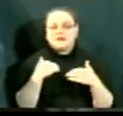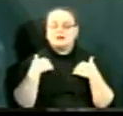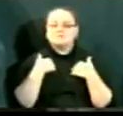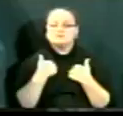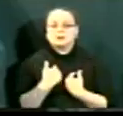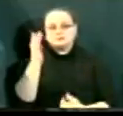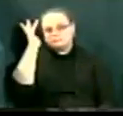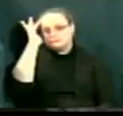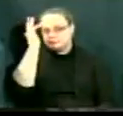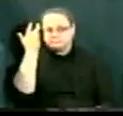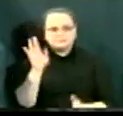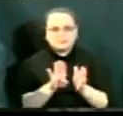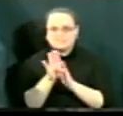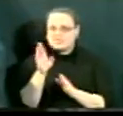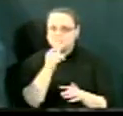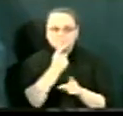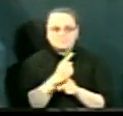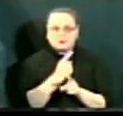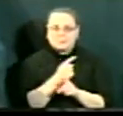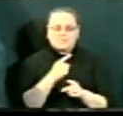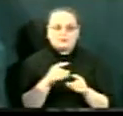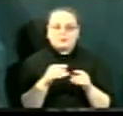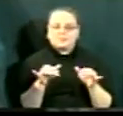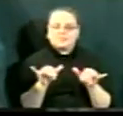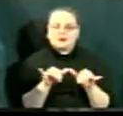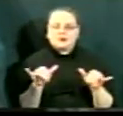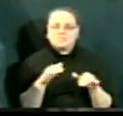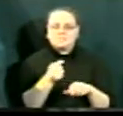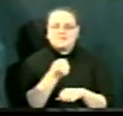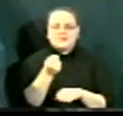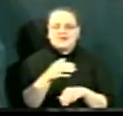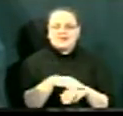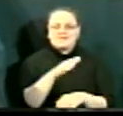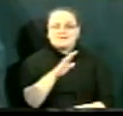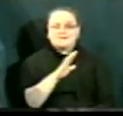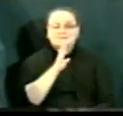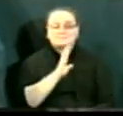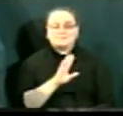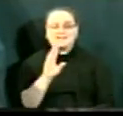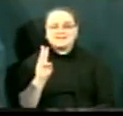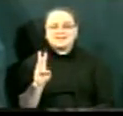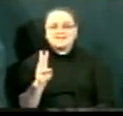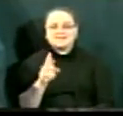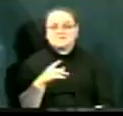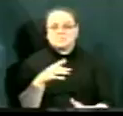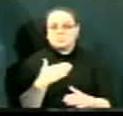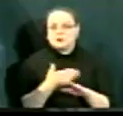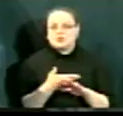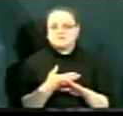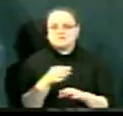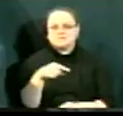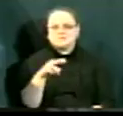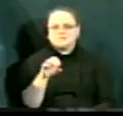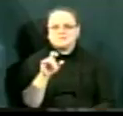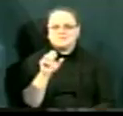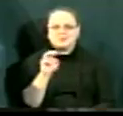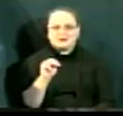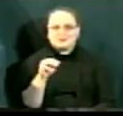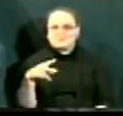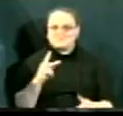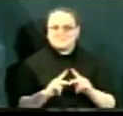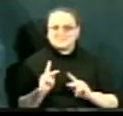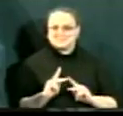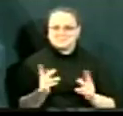of developmentally inappropriate curriculum requirements being placed on 5- and 6-year-olds. What next? Quantum physics? I